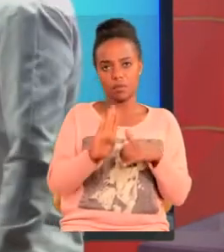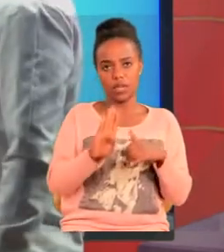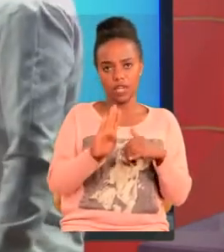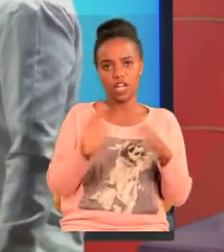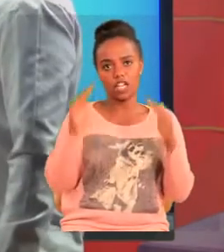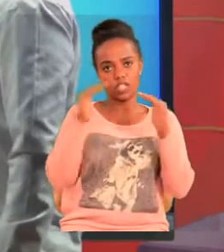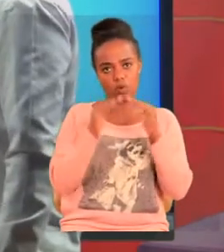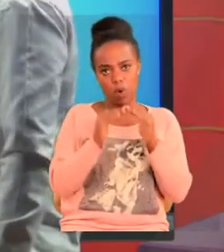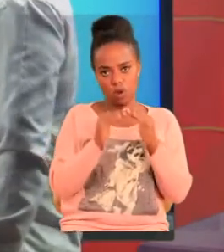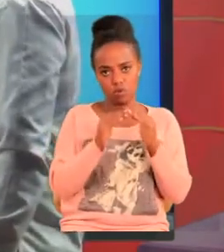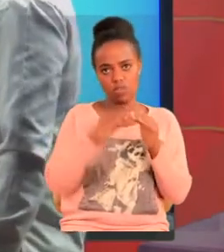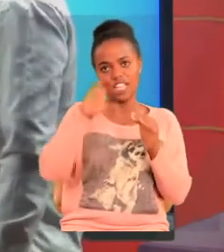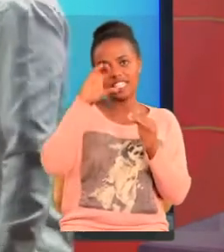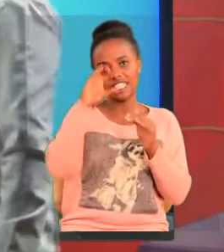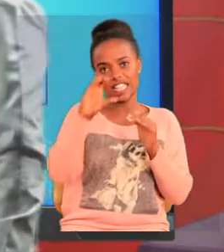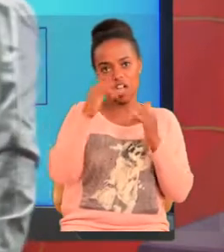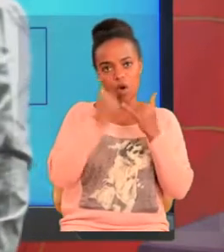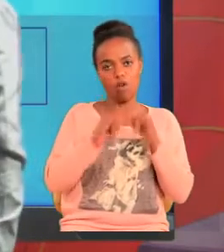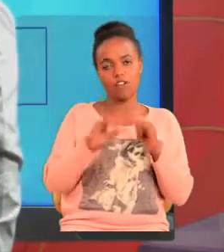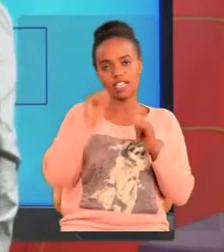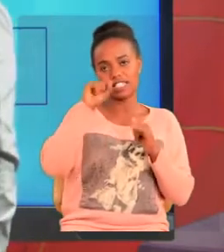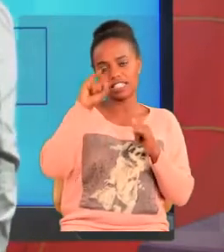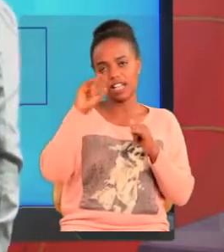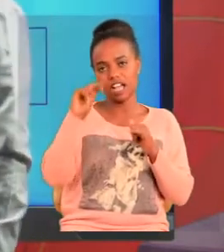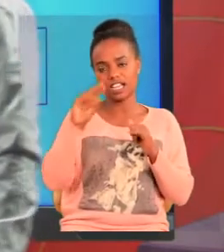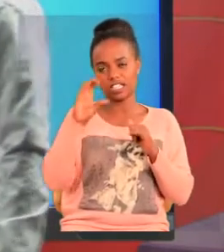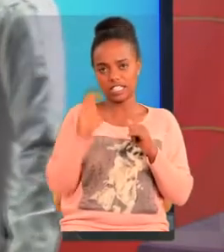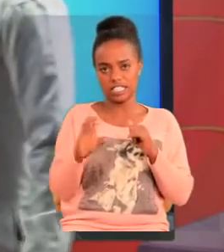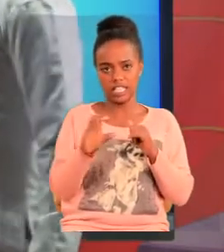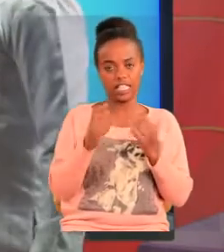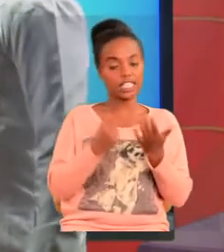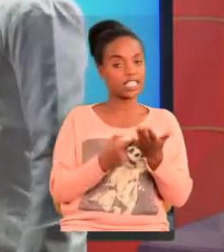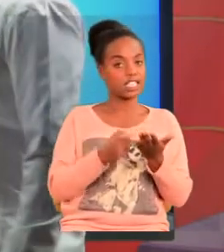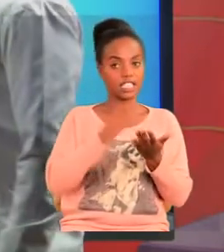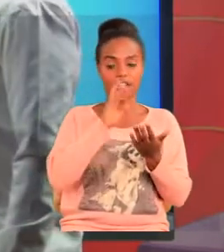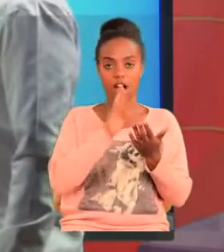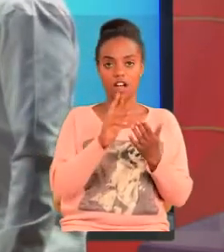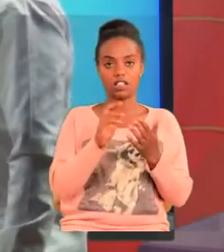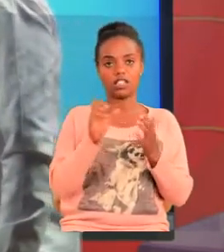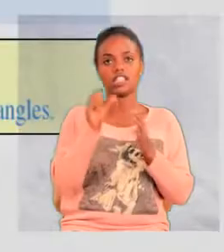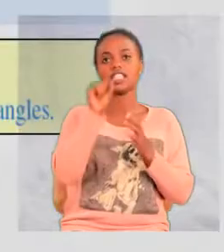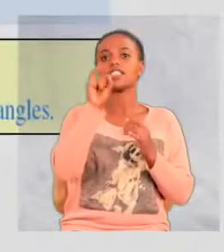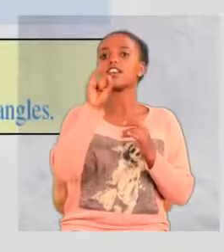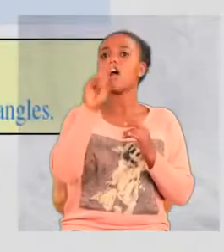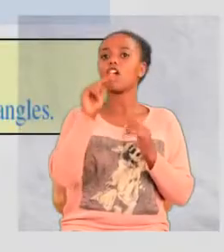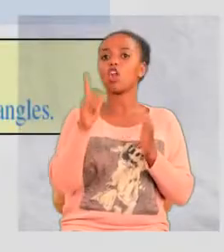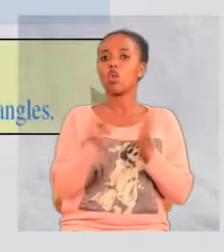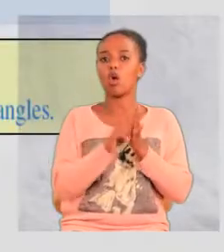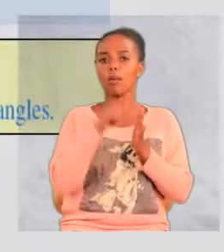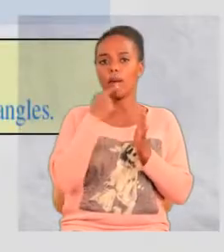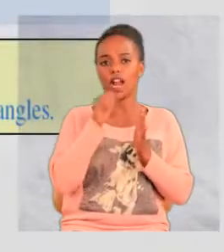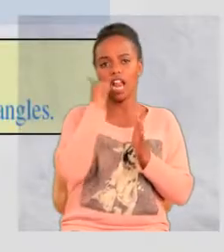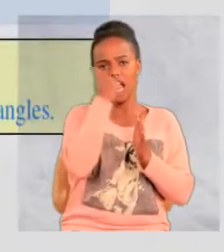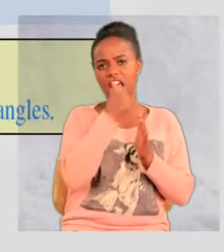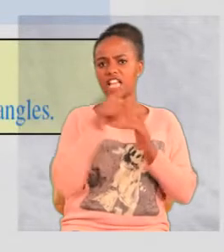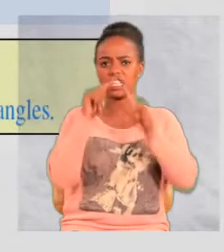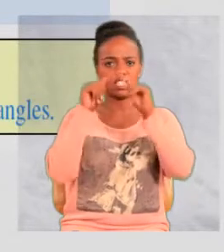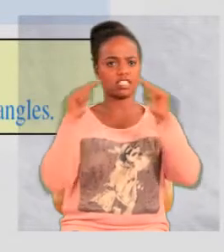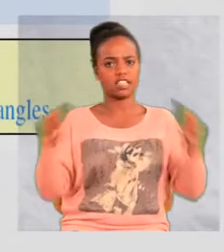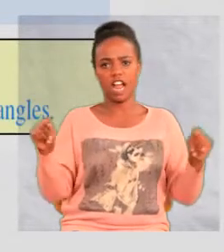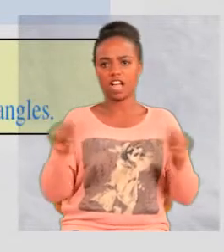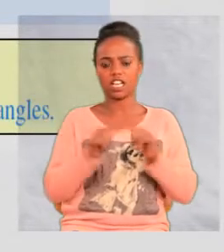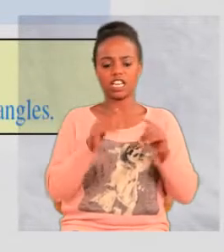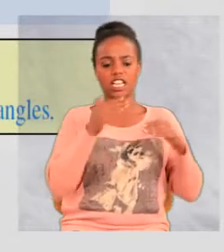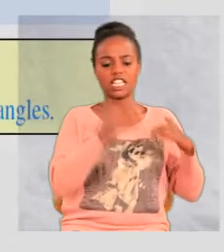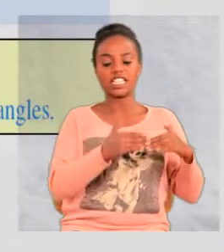to C over sine C. So this it is sine law. So in any triangle, the sides